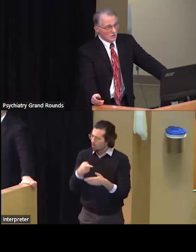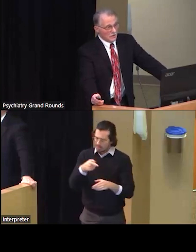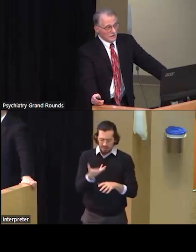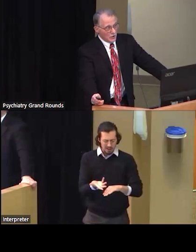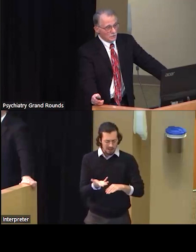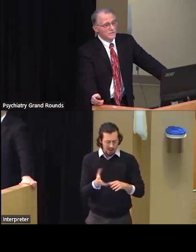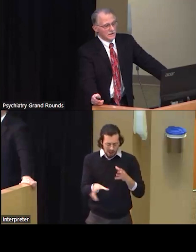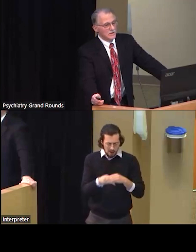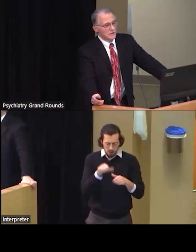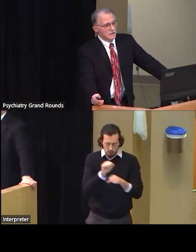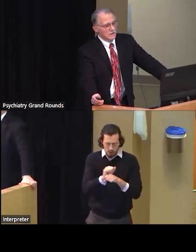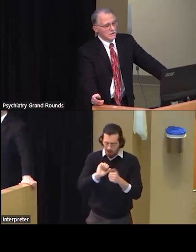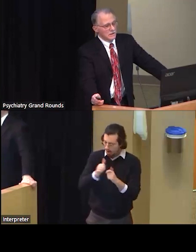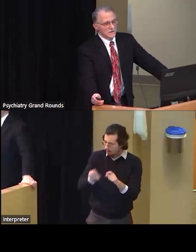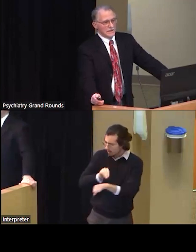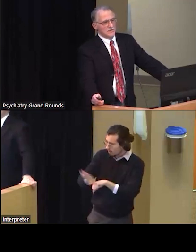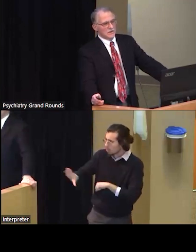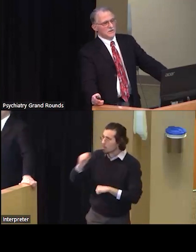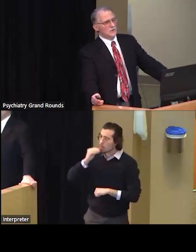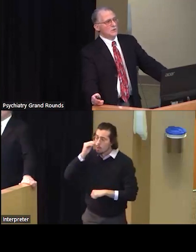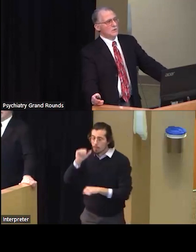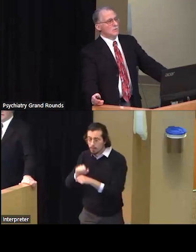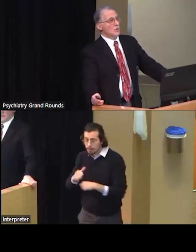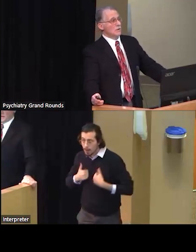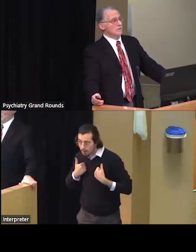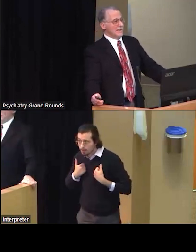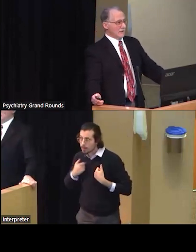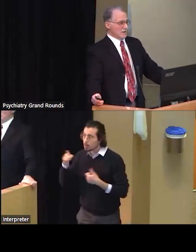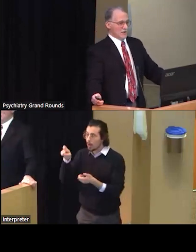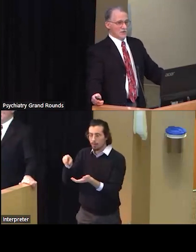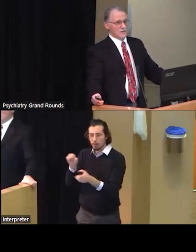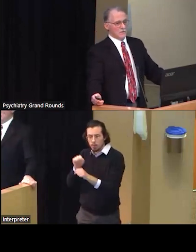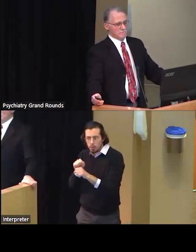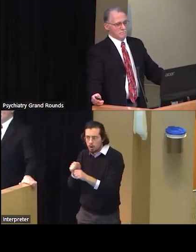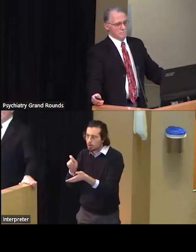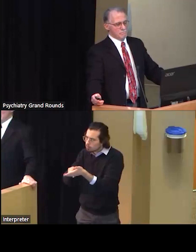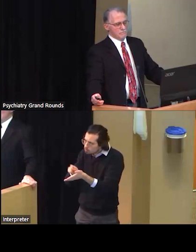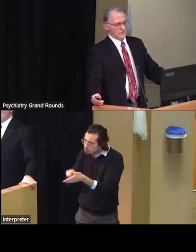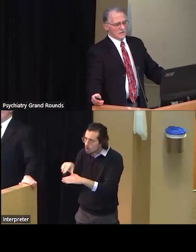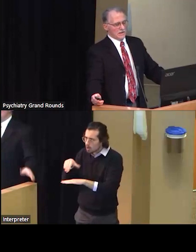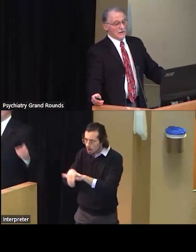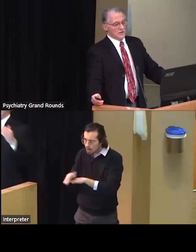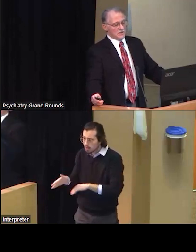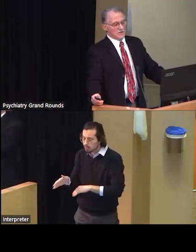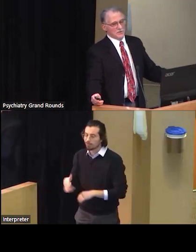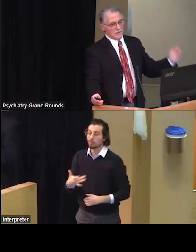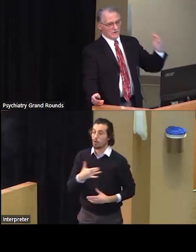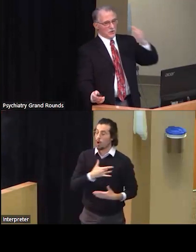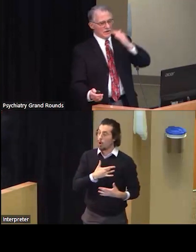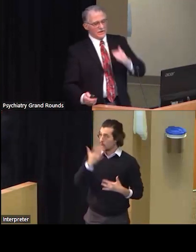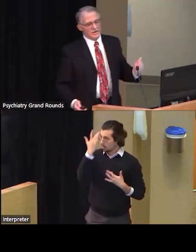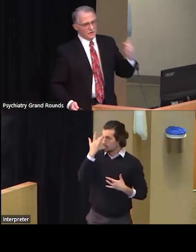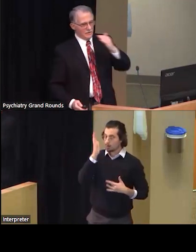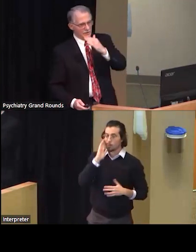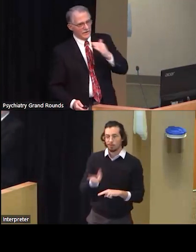work, what's it doing at the home front? All the times you have to do more documentation at home. Heart disease goes up,